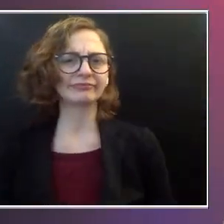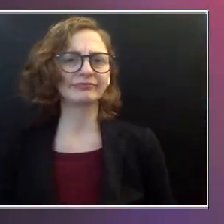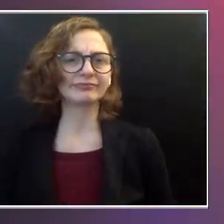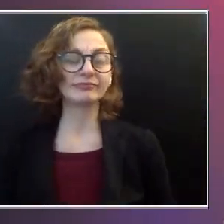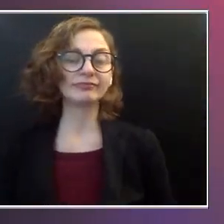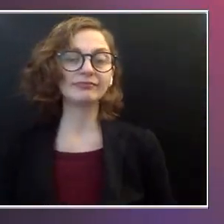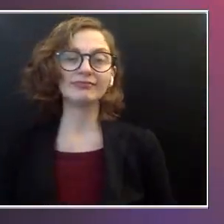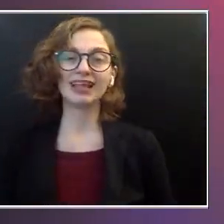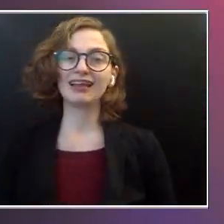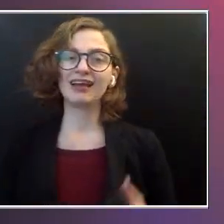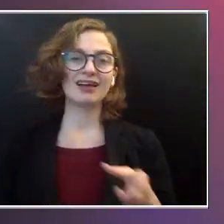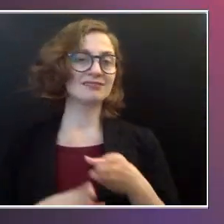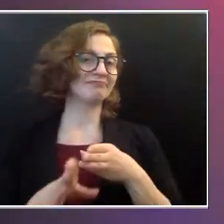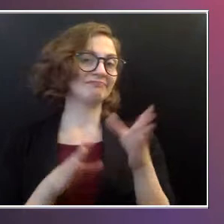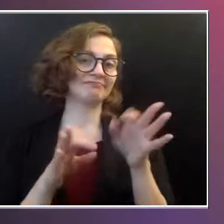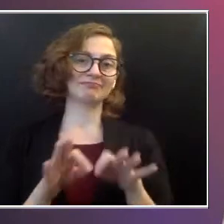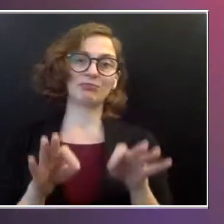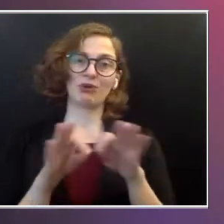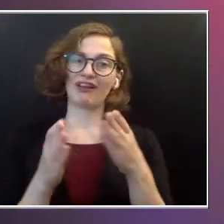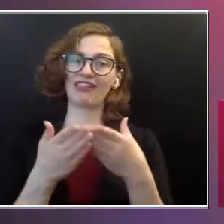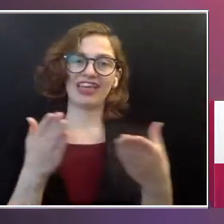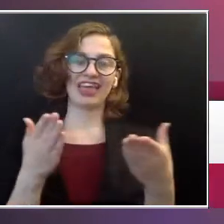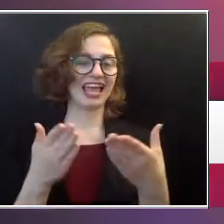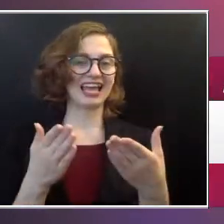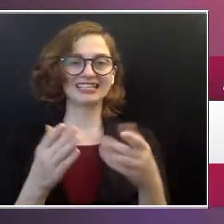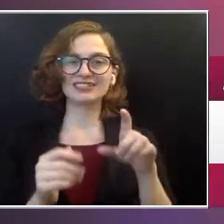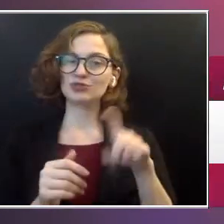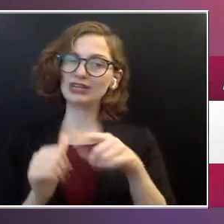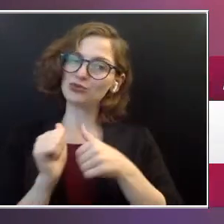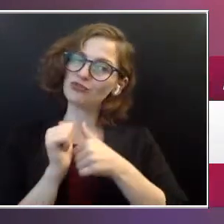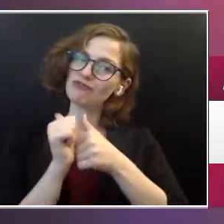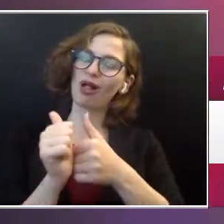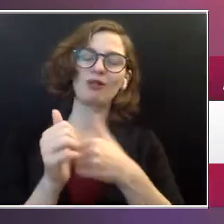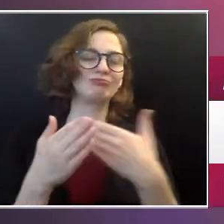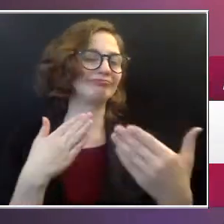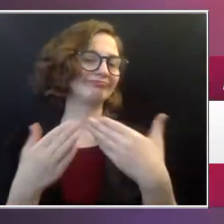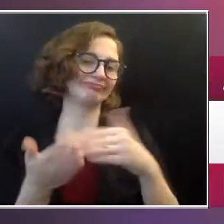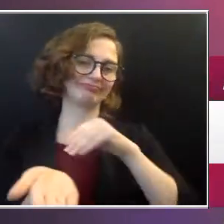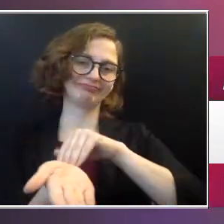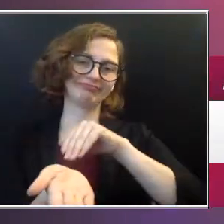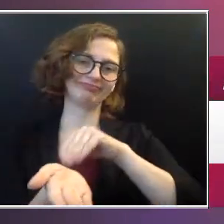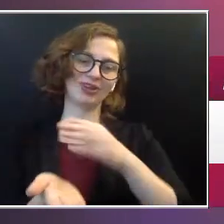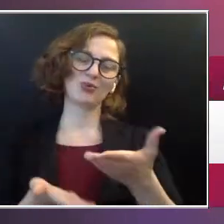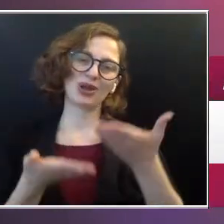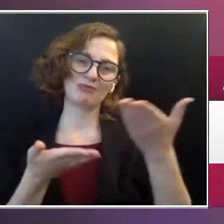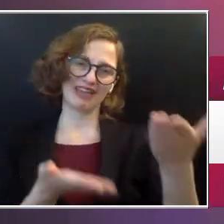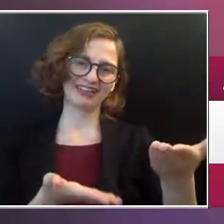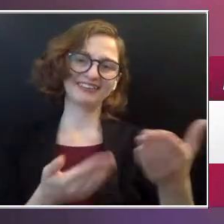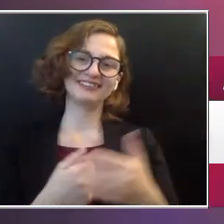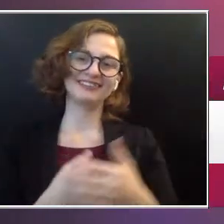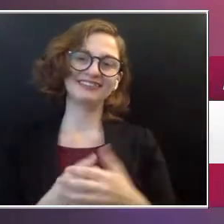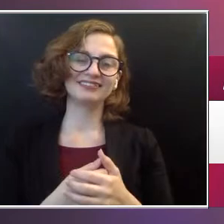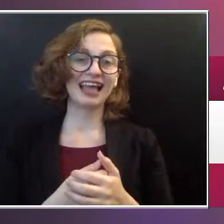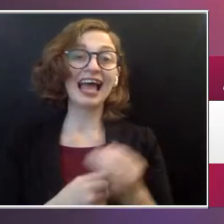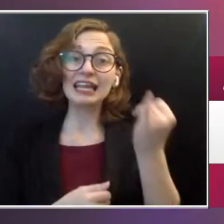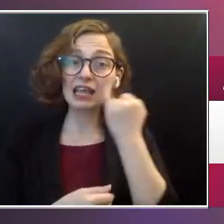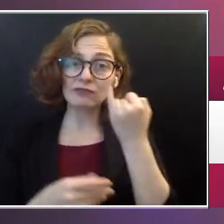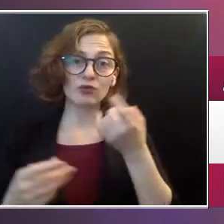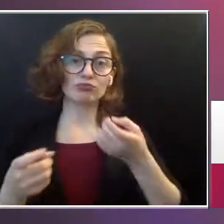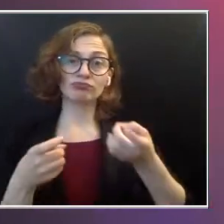the key is to be compliant with what your doctors recommend, and as long as it's well regulated, you do obviously a lot better.